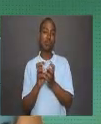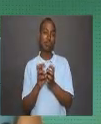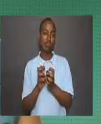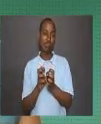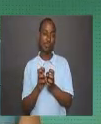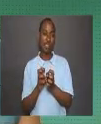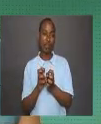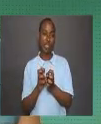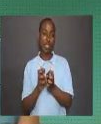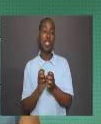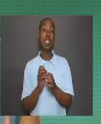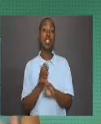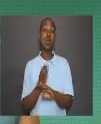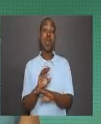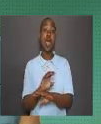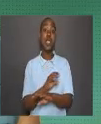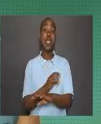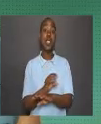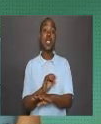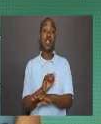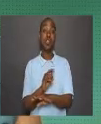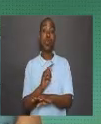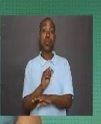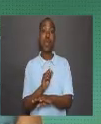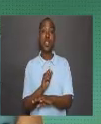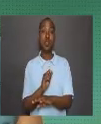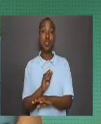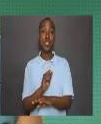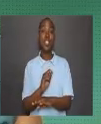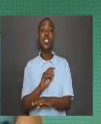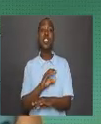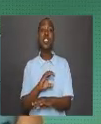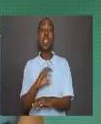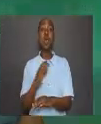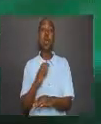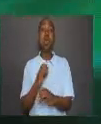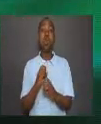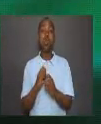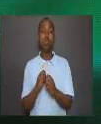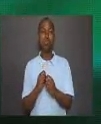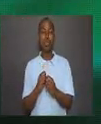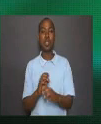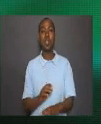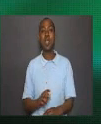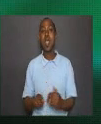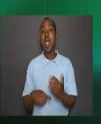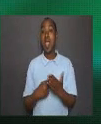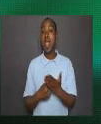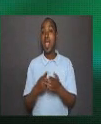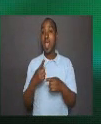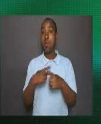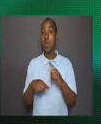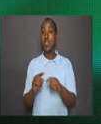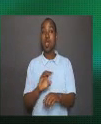eventually cytoplasm will pull away from the cell walls. This causes